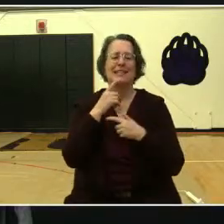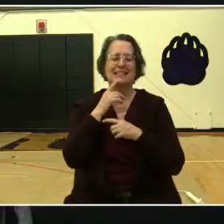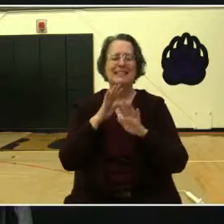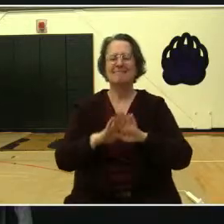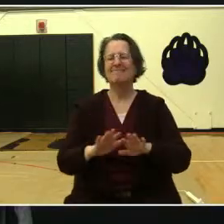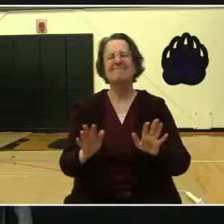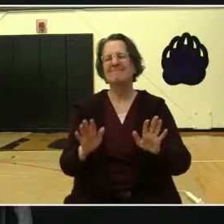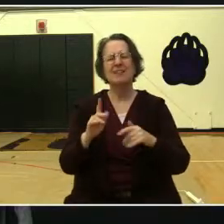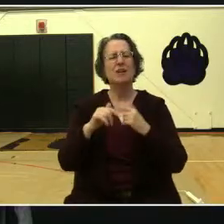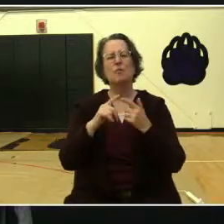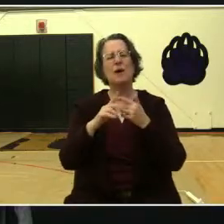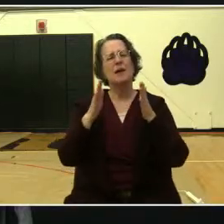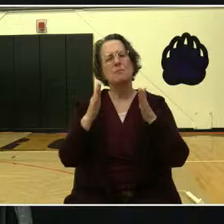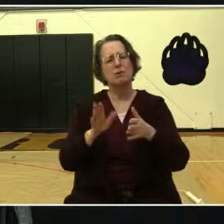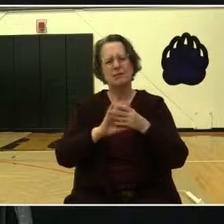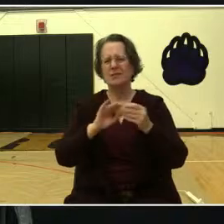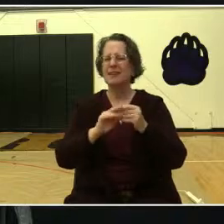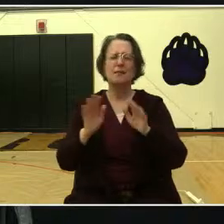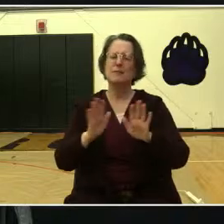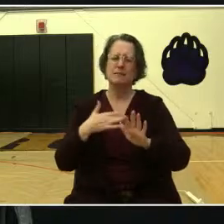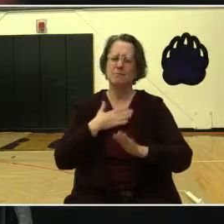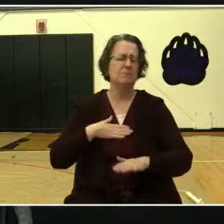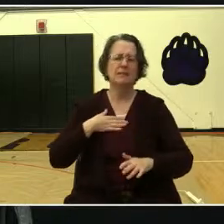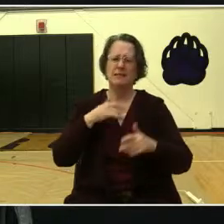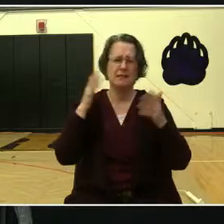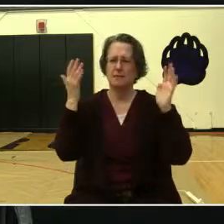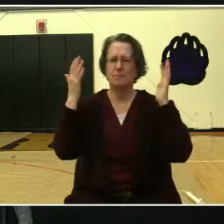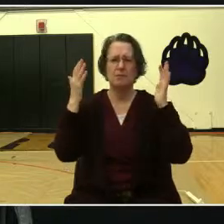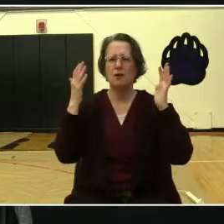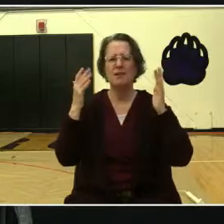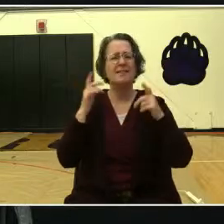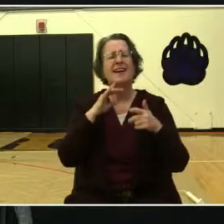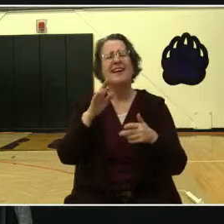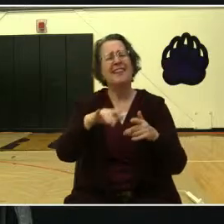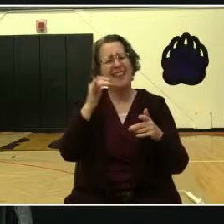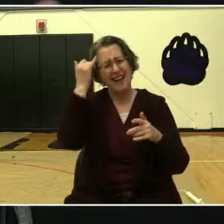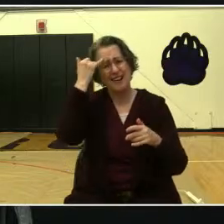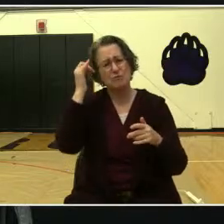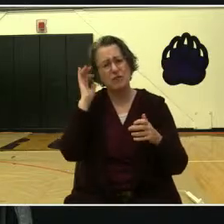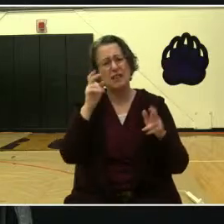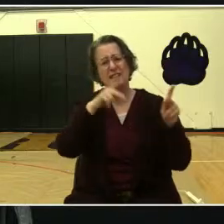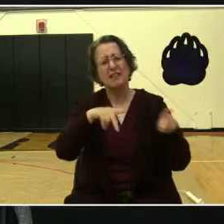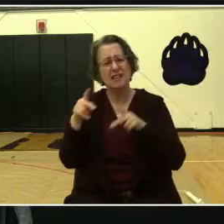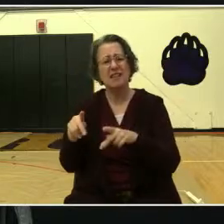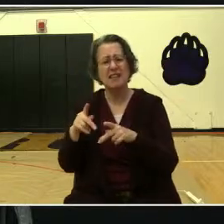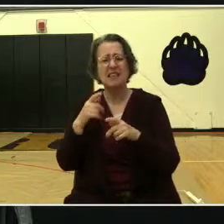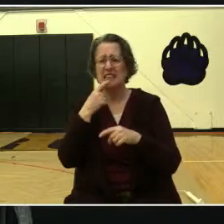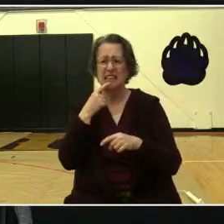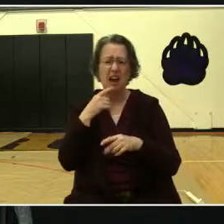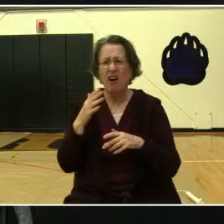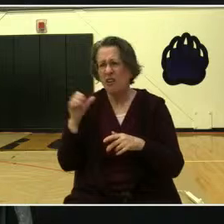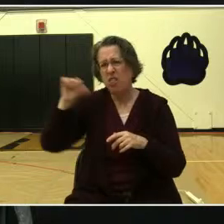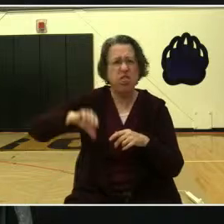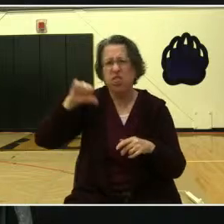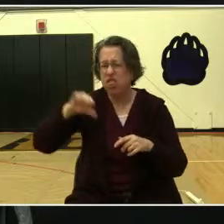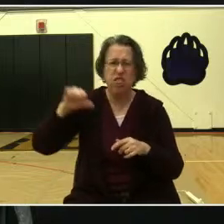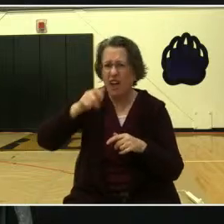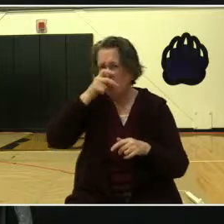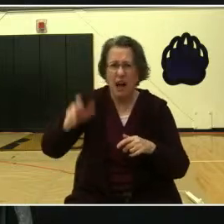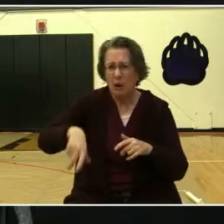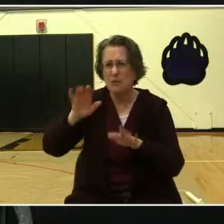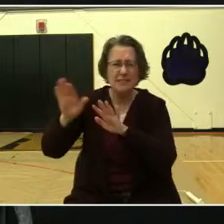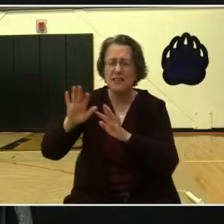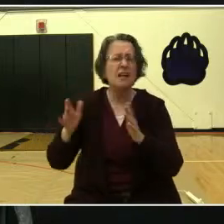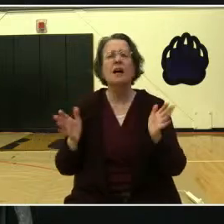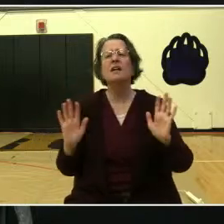made after individual comments Applause is the flip side of booing and uh it's really not an appropriate way if you have